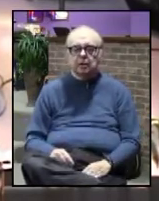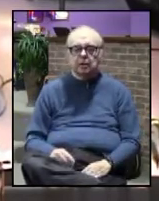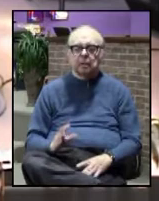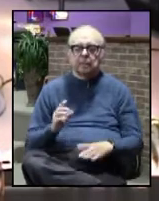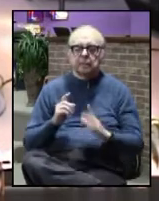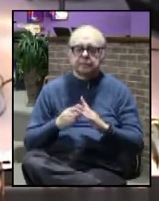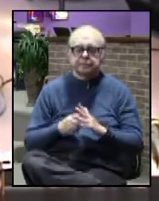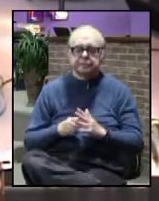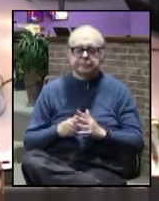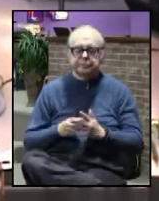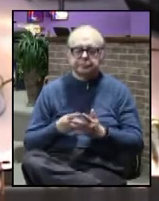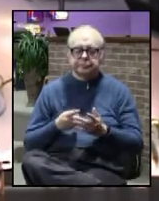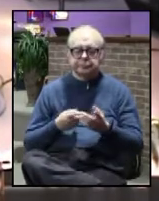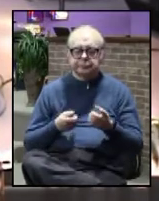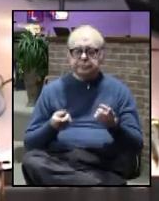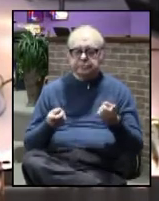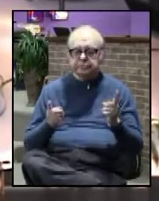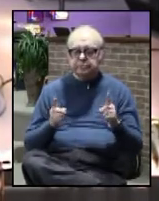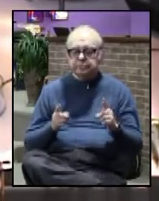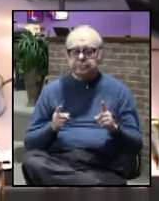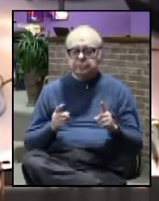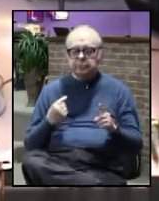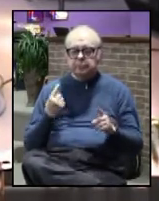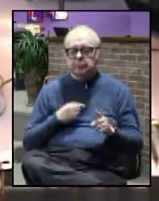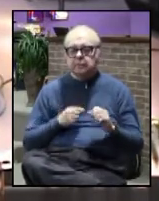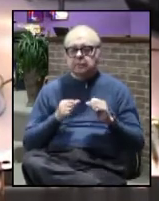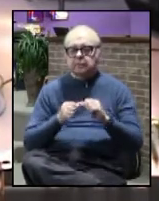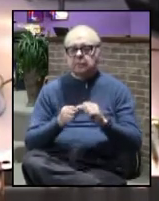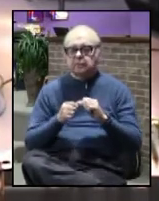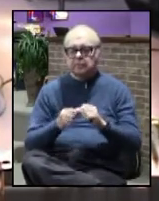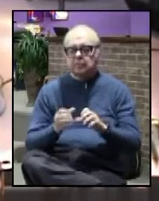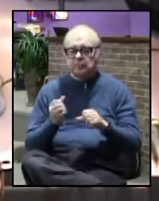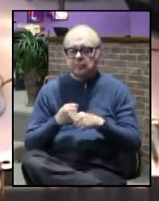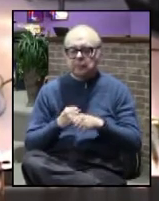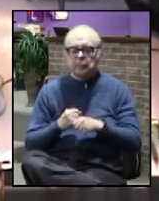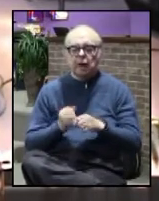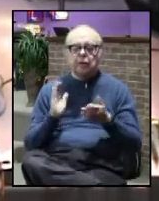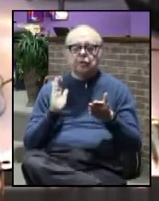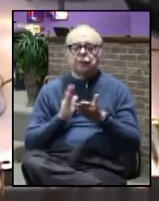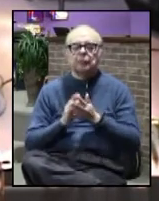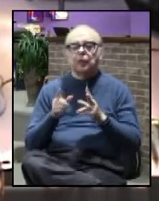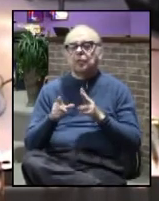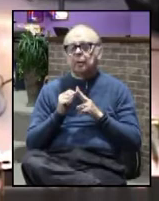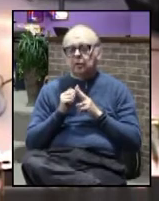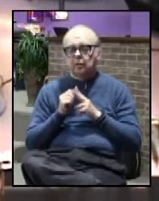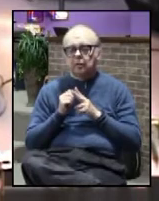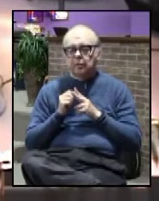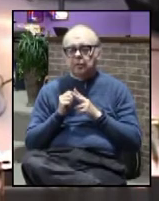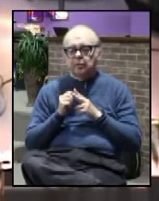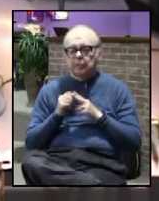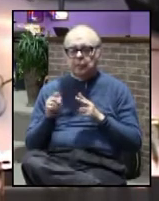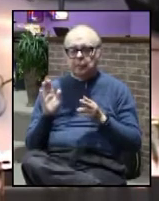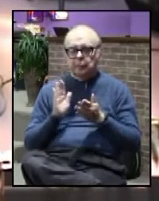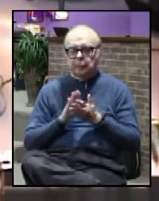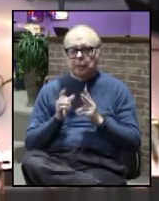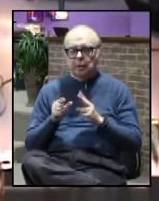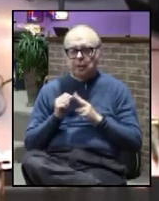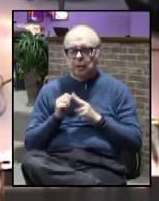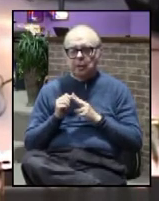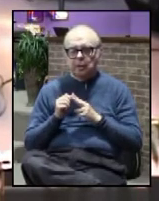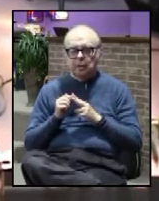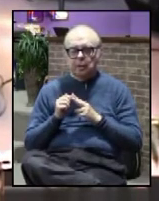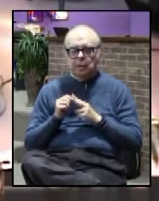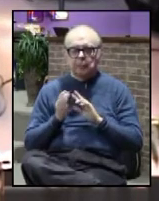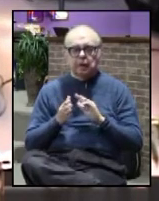sets out, but what ends up happening, ladies and gentlemen, is we continually make small choices. And those small choices become